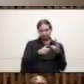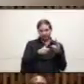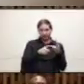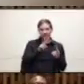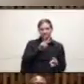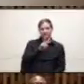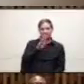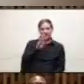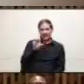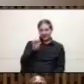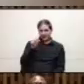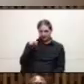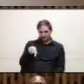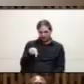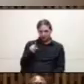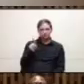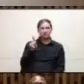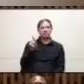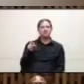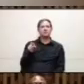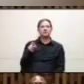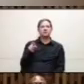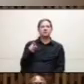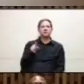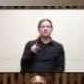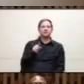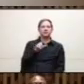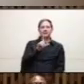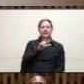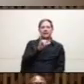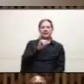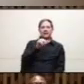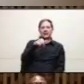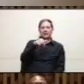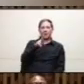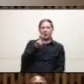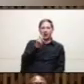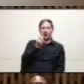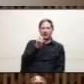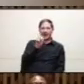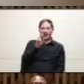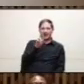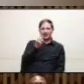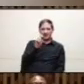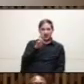that the liquidator has paid a balance of